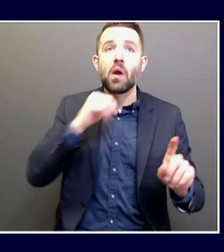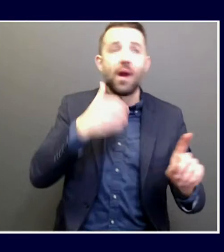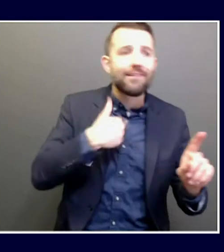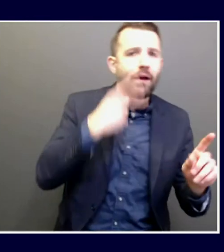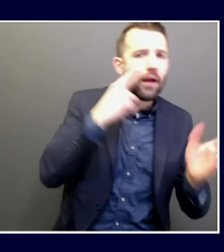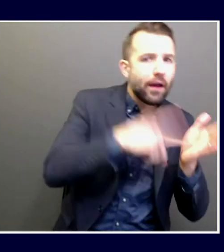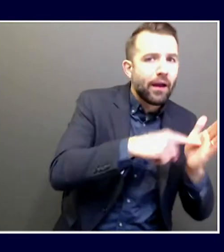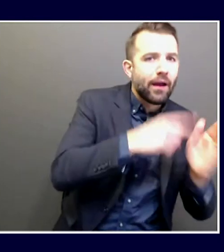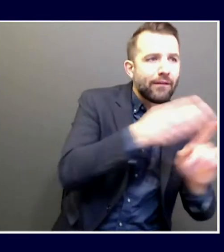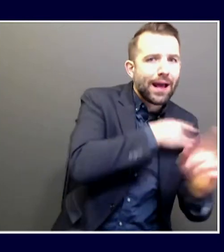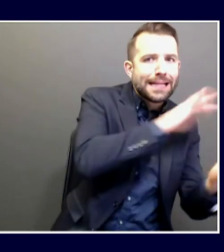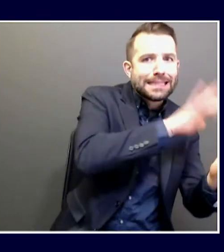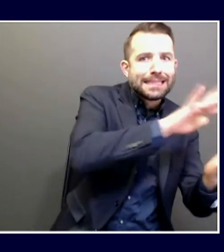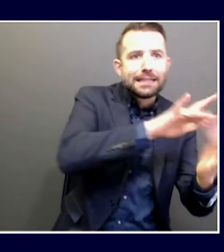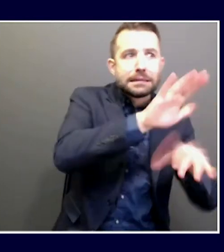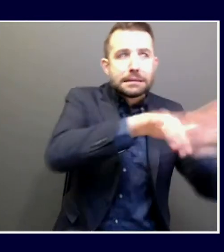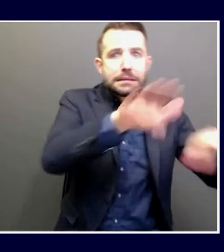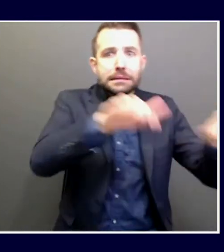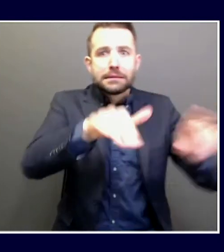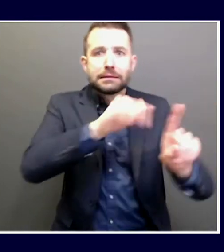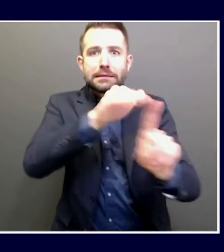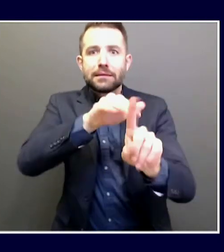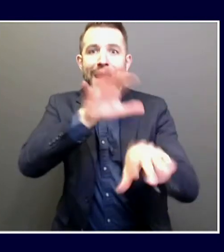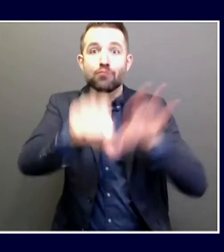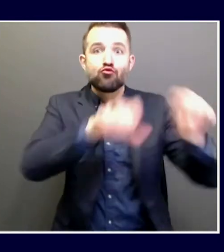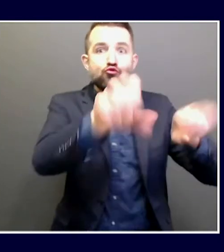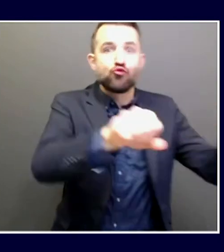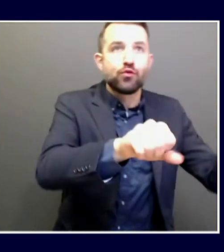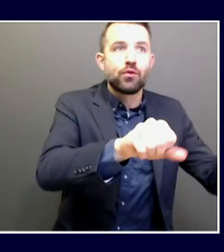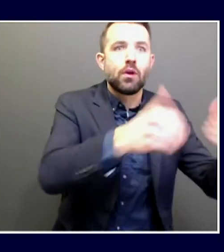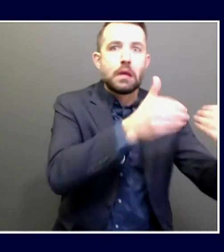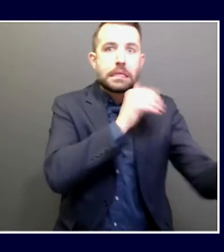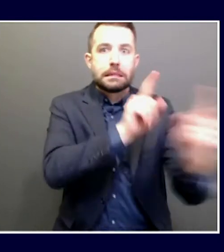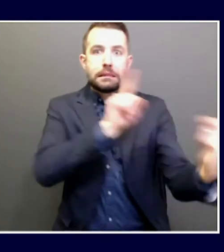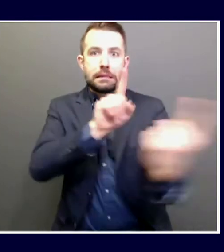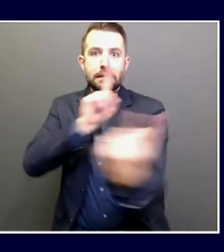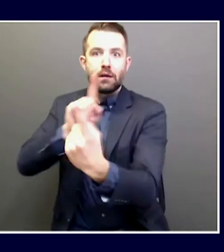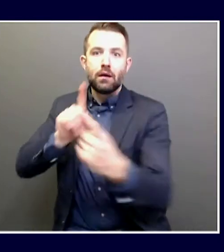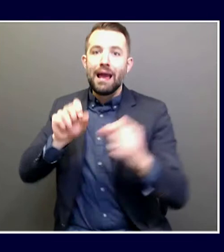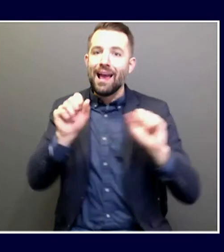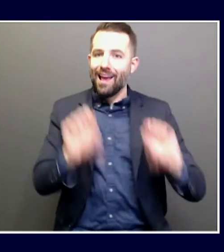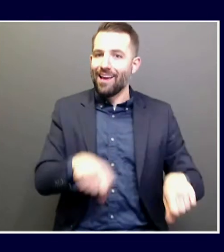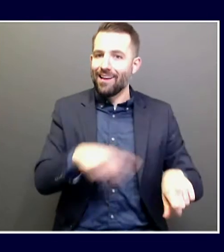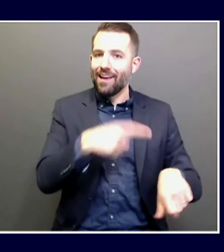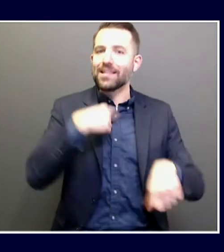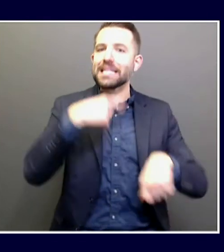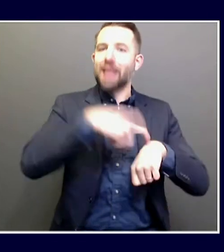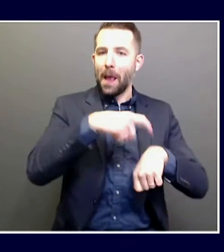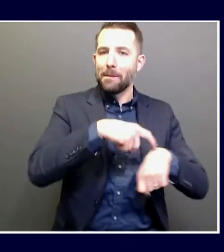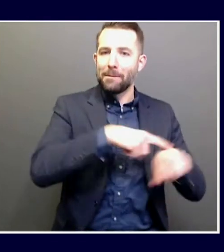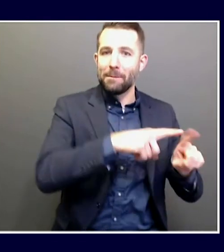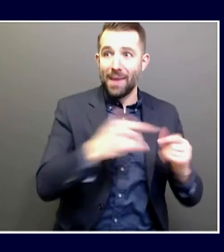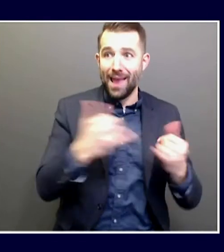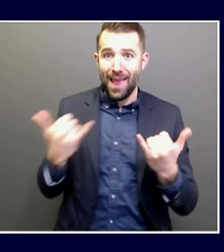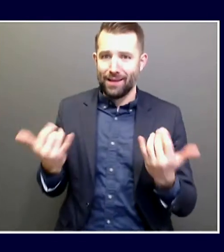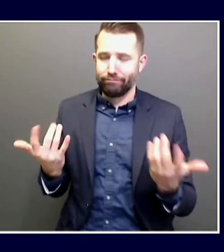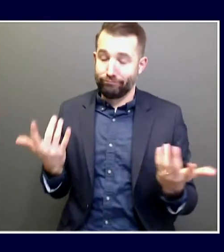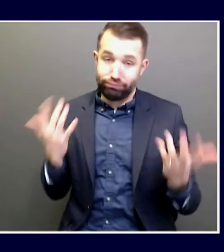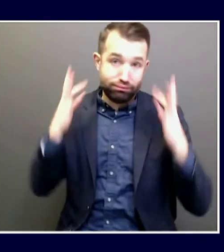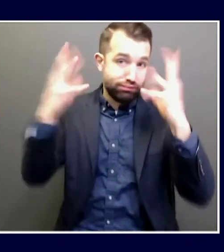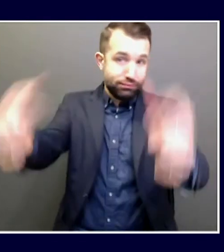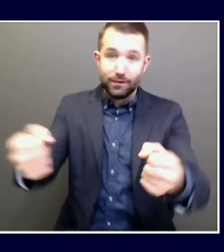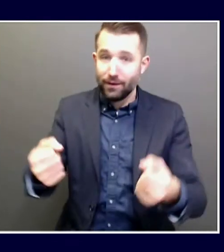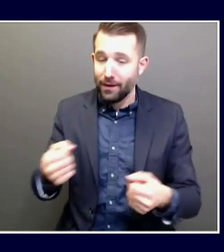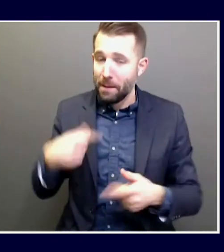state. Those same Omicron factors at the same time reduce the effectiveness of contact tracing in